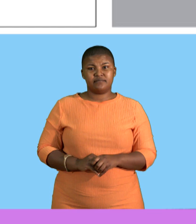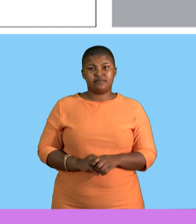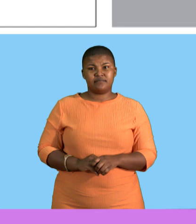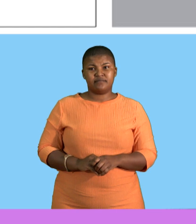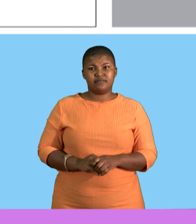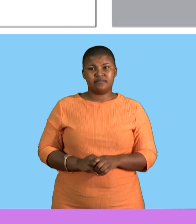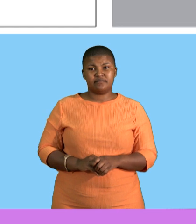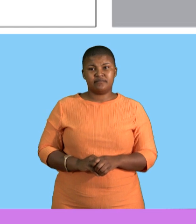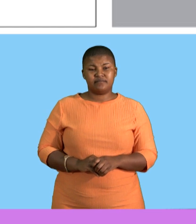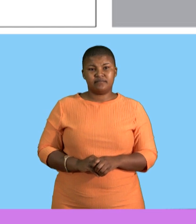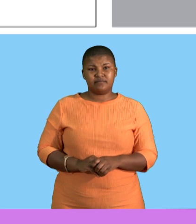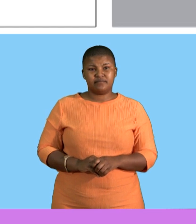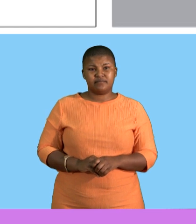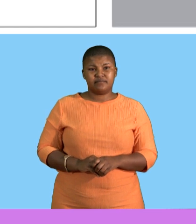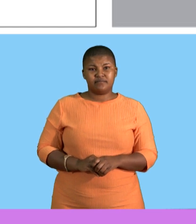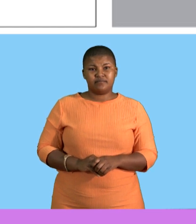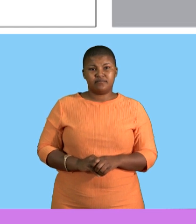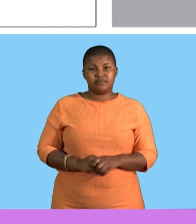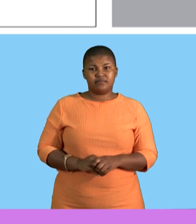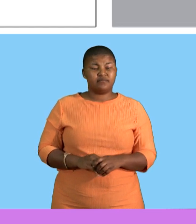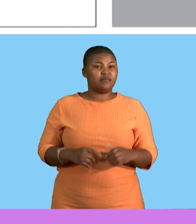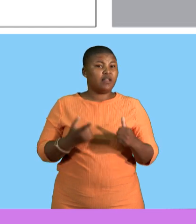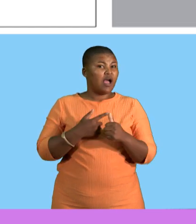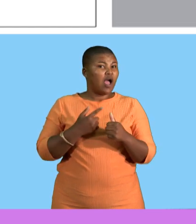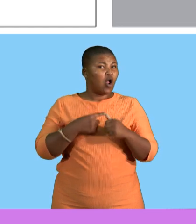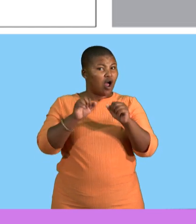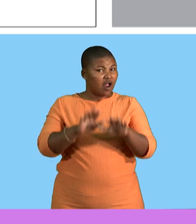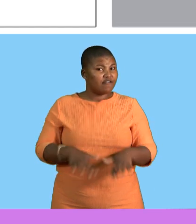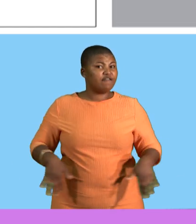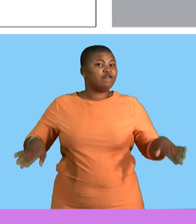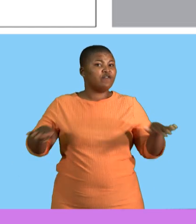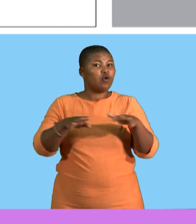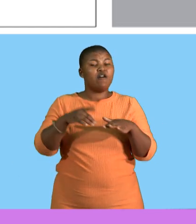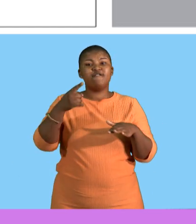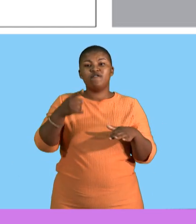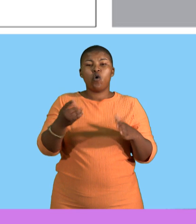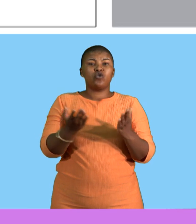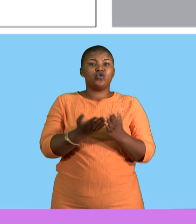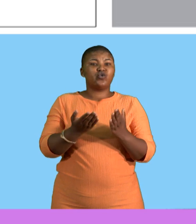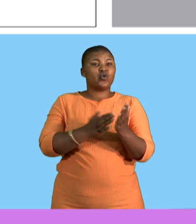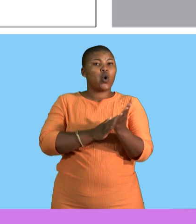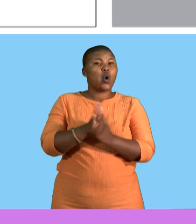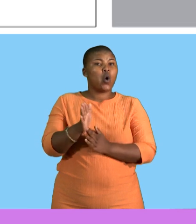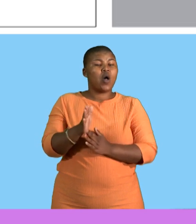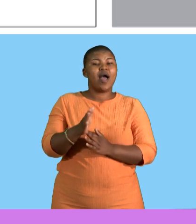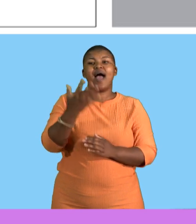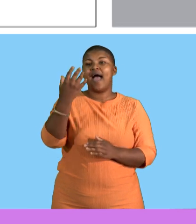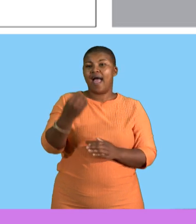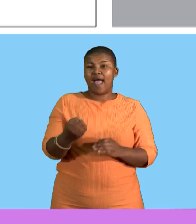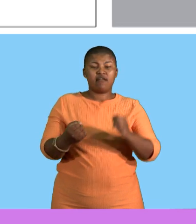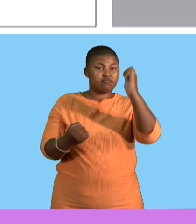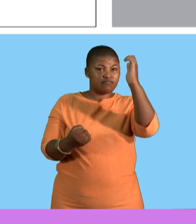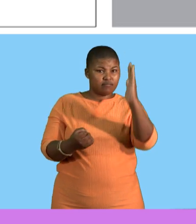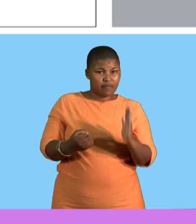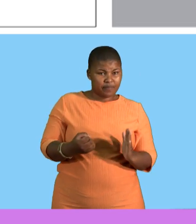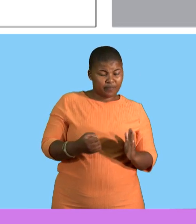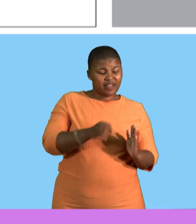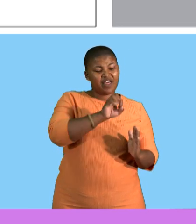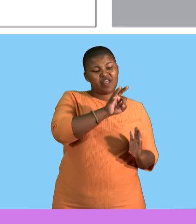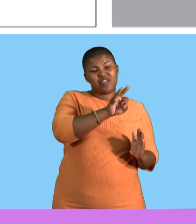And the last one, calculate the floor area of the school hall if it has a length of 3 meters and a